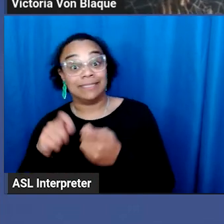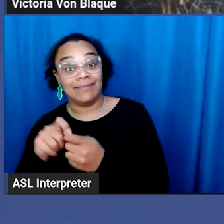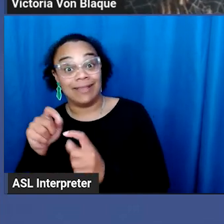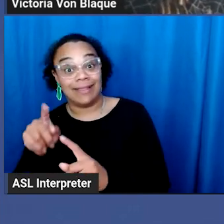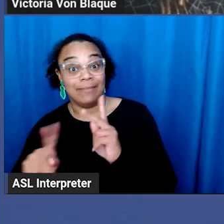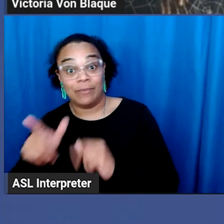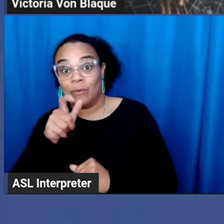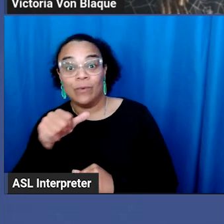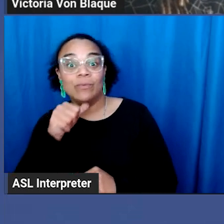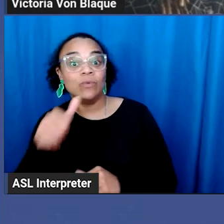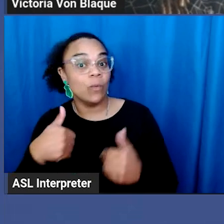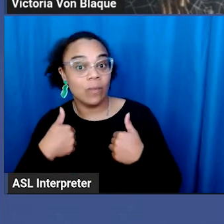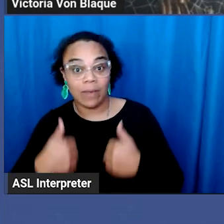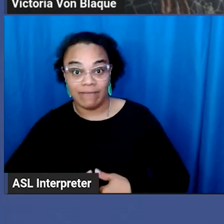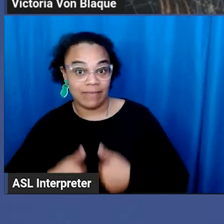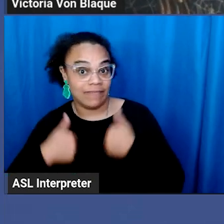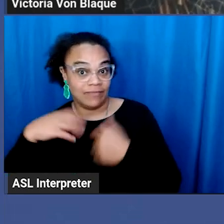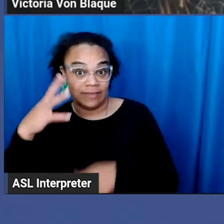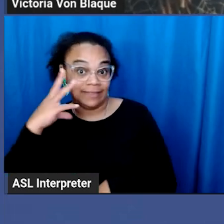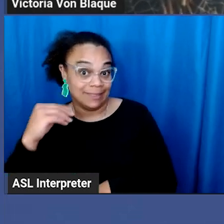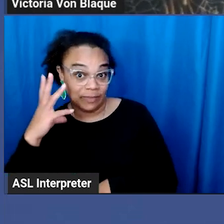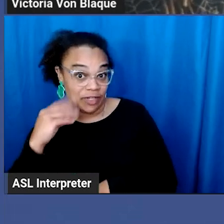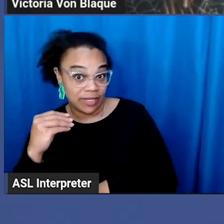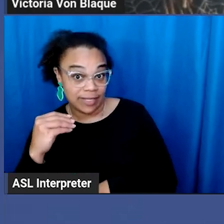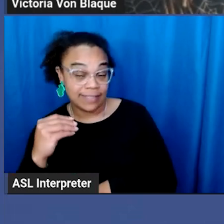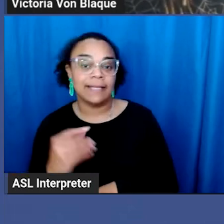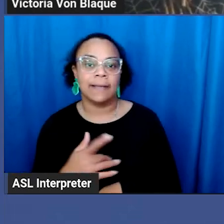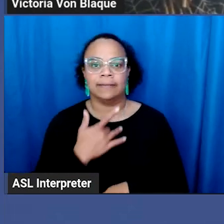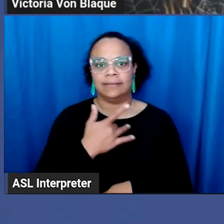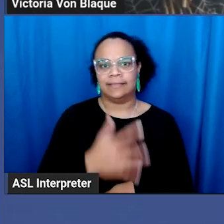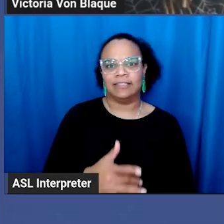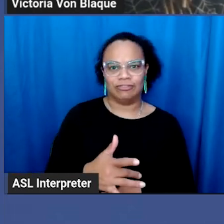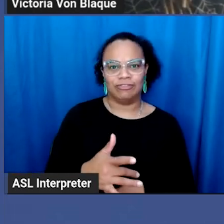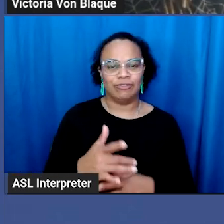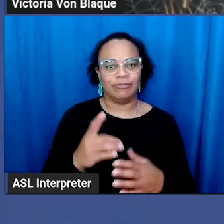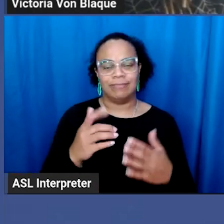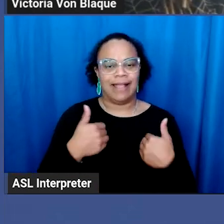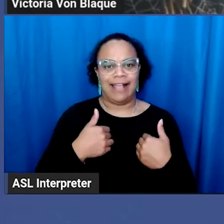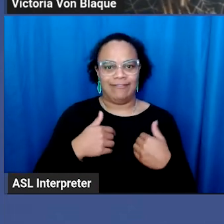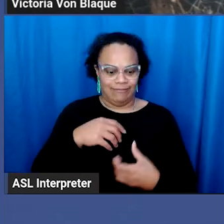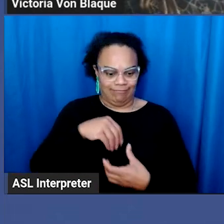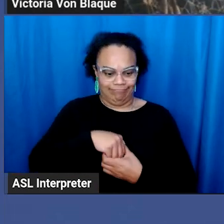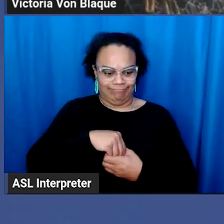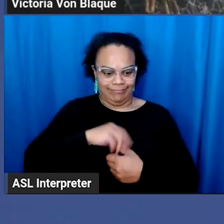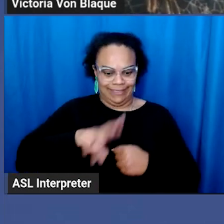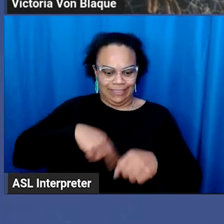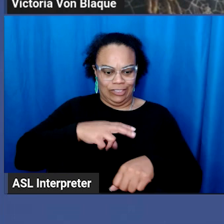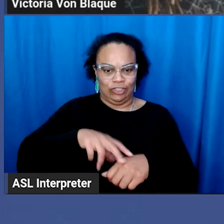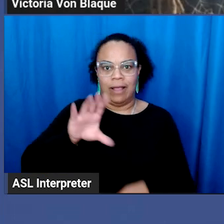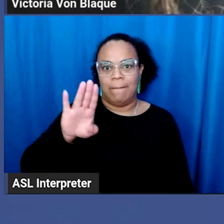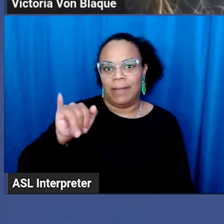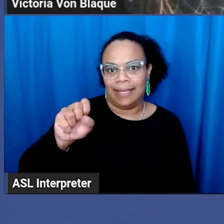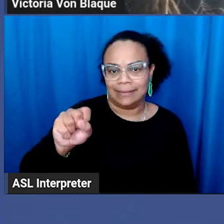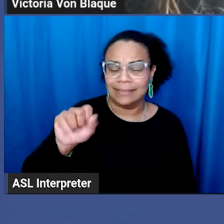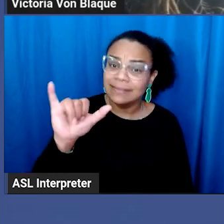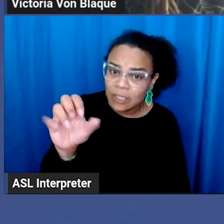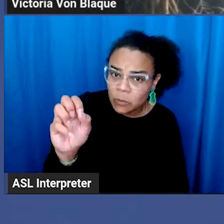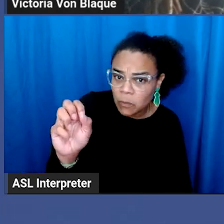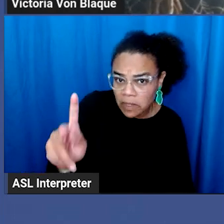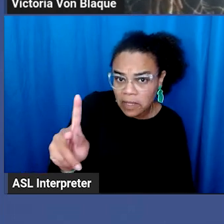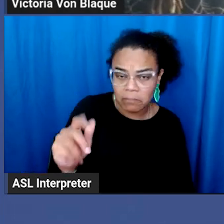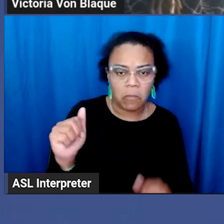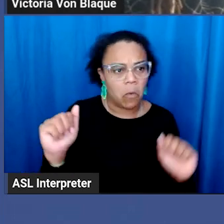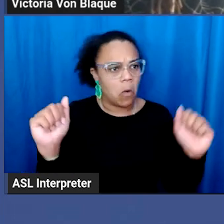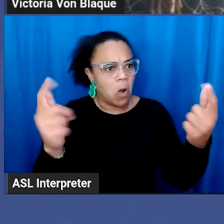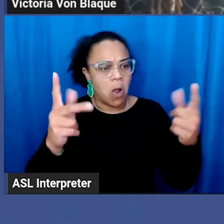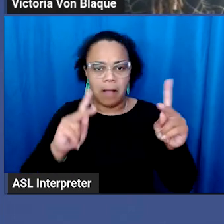lived experiences, naturally have implicit biases, and that's okay. We all have